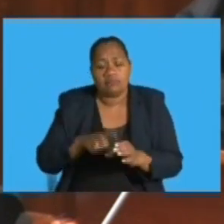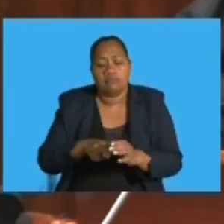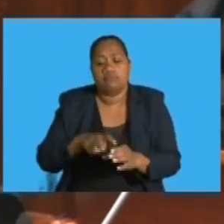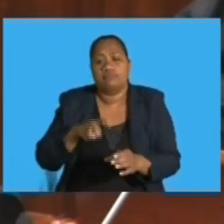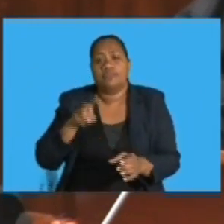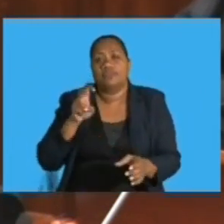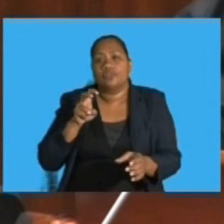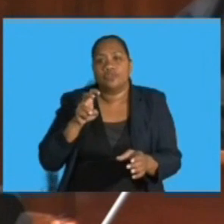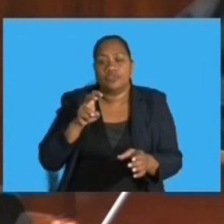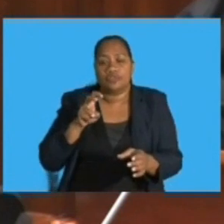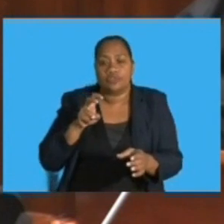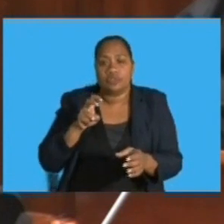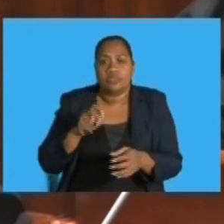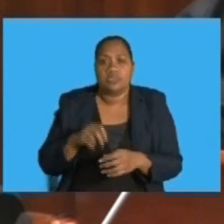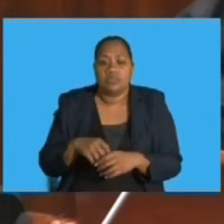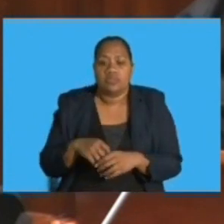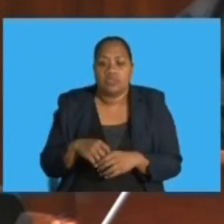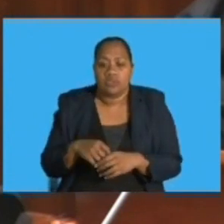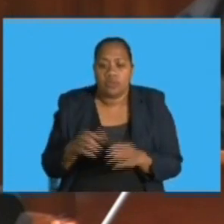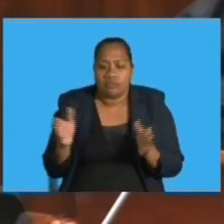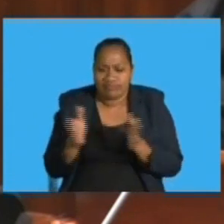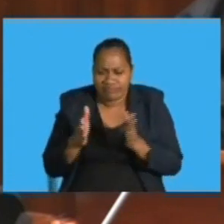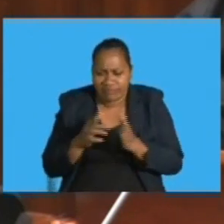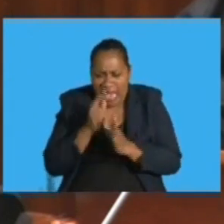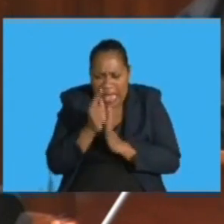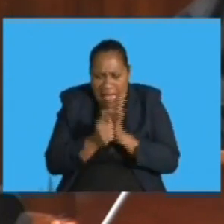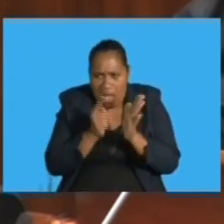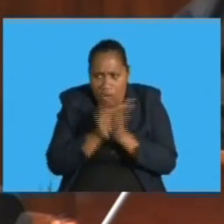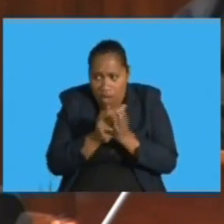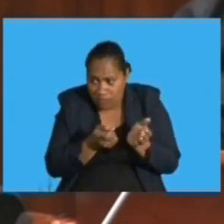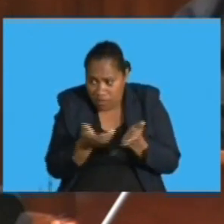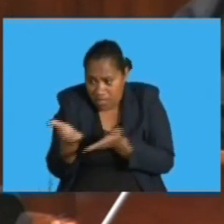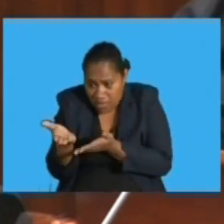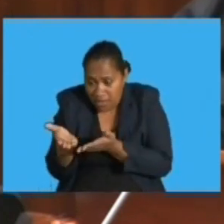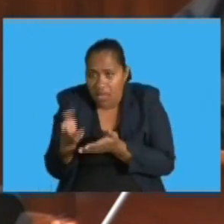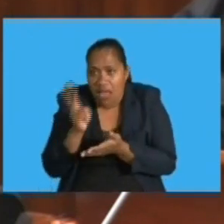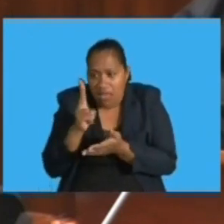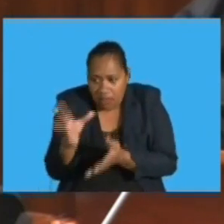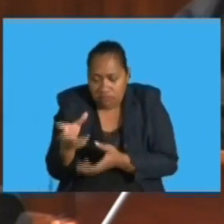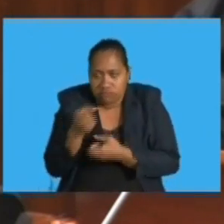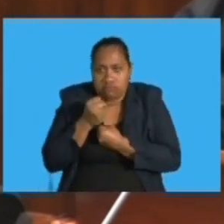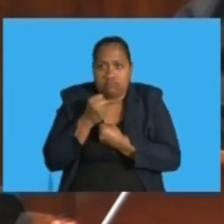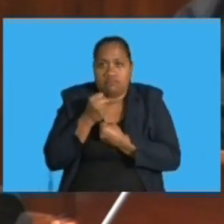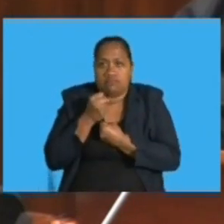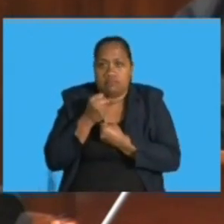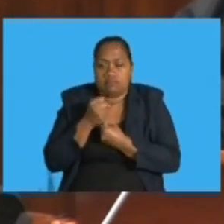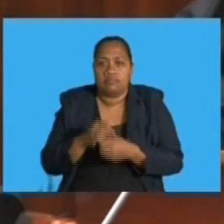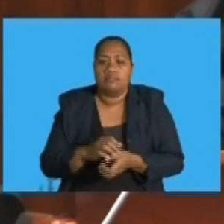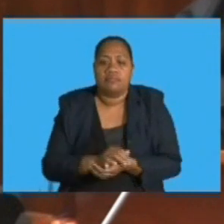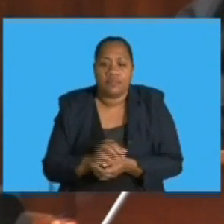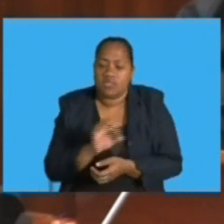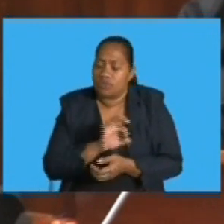confidence within hours of submitting it is indeed highly improper.